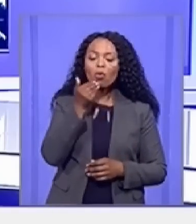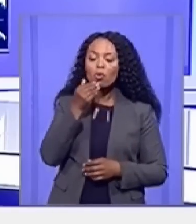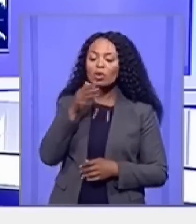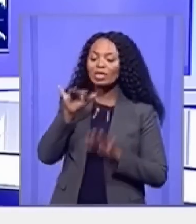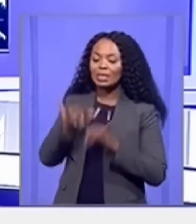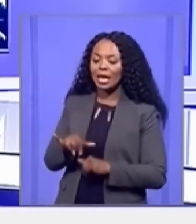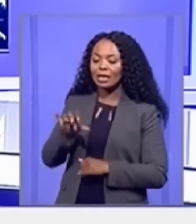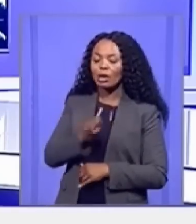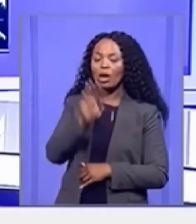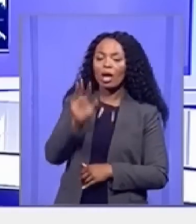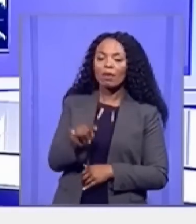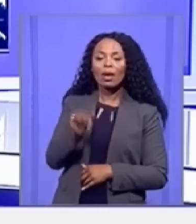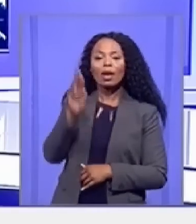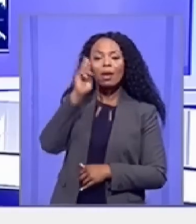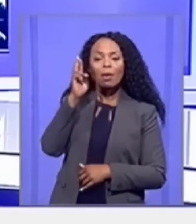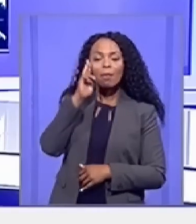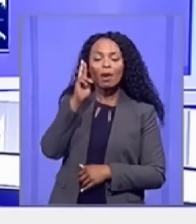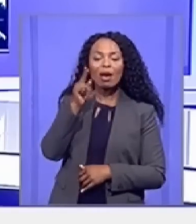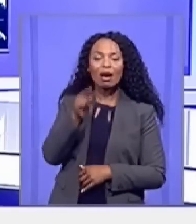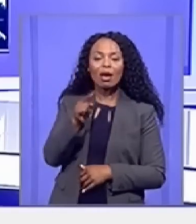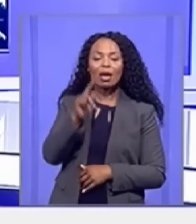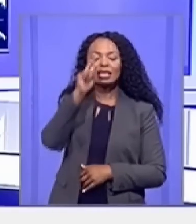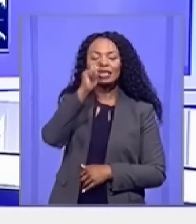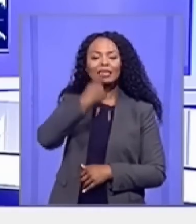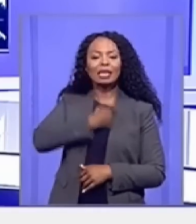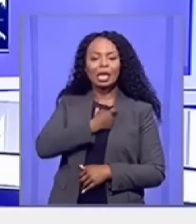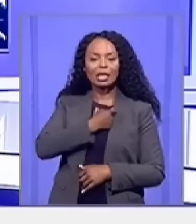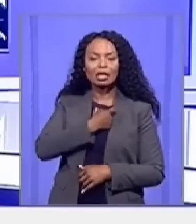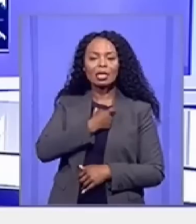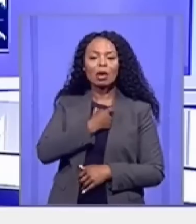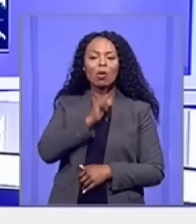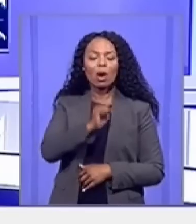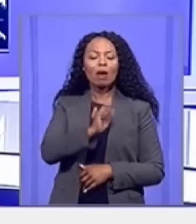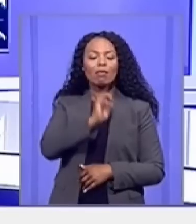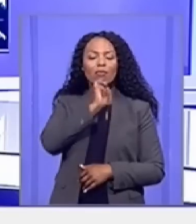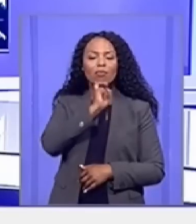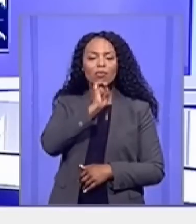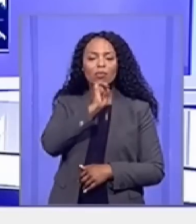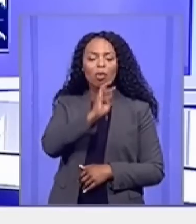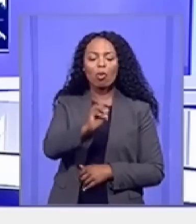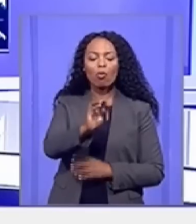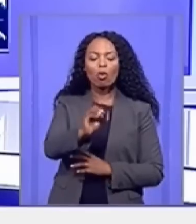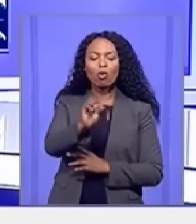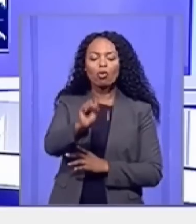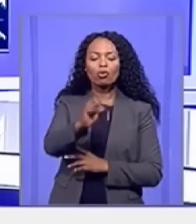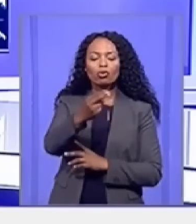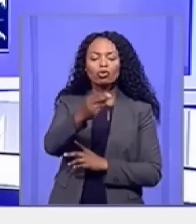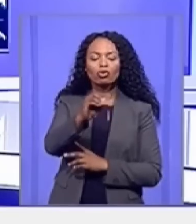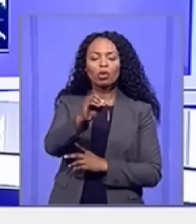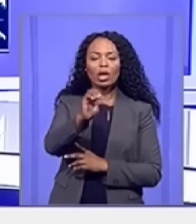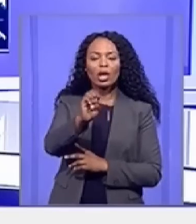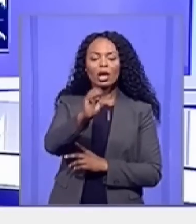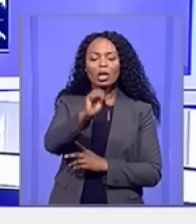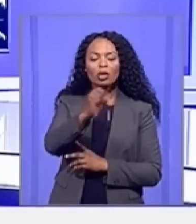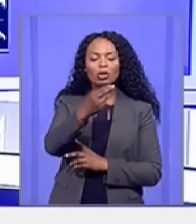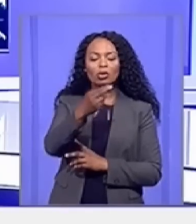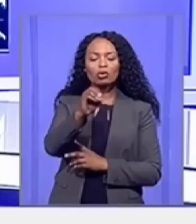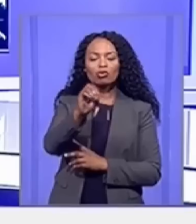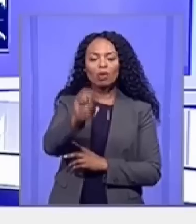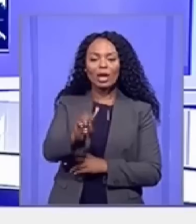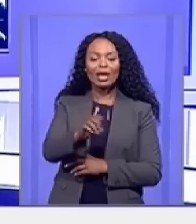hore mora wa morena Moshweshwe ke yena ya ileng a tloa Lesotho a theoa a